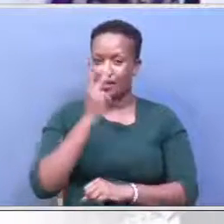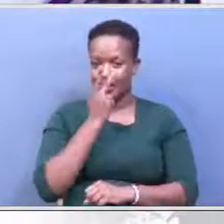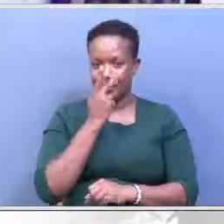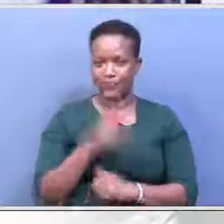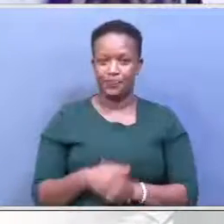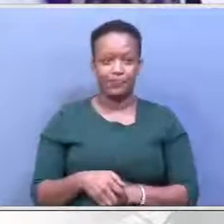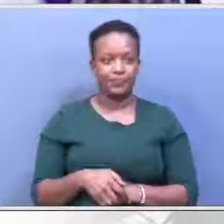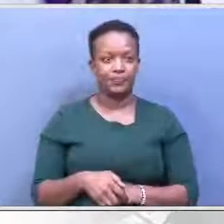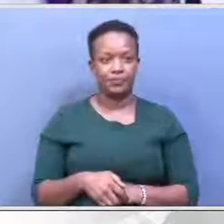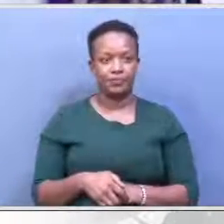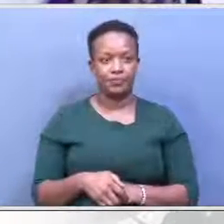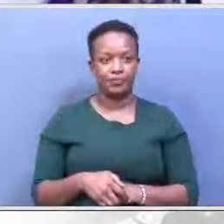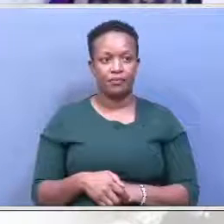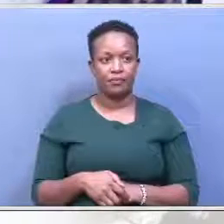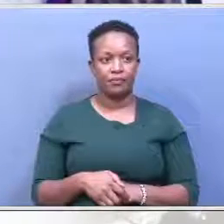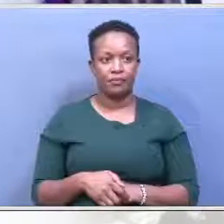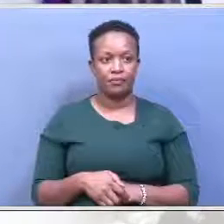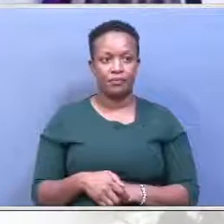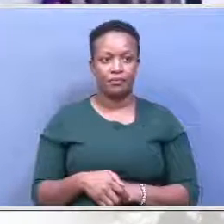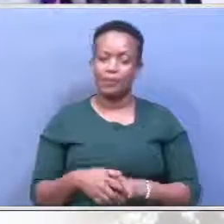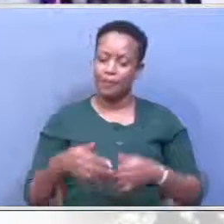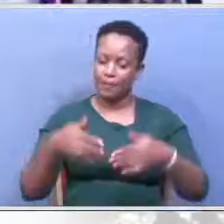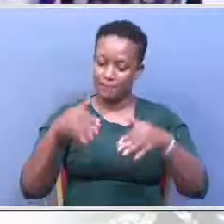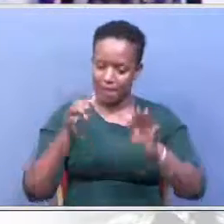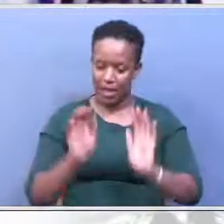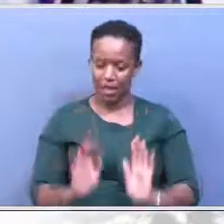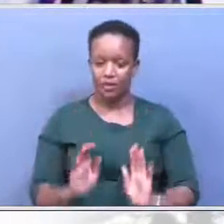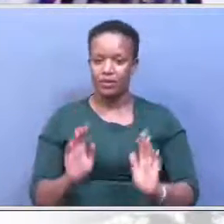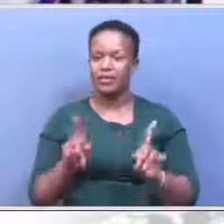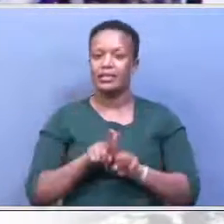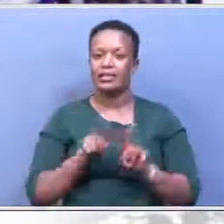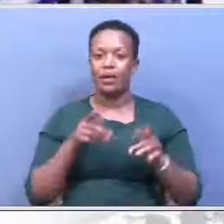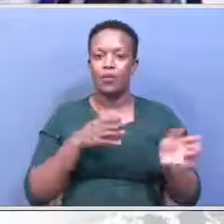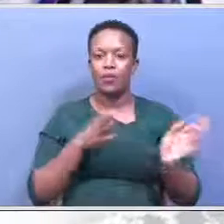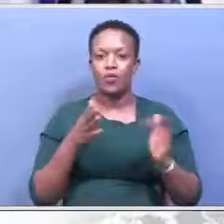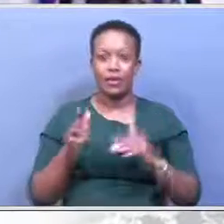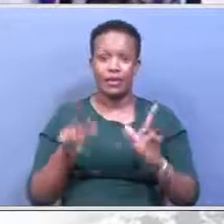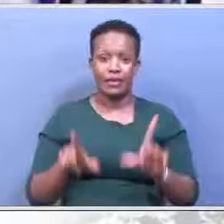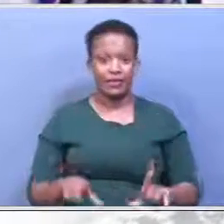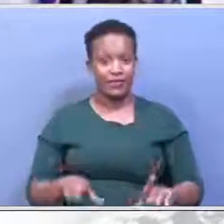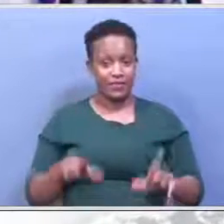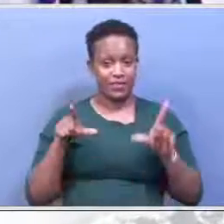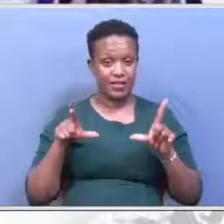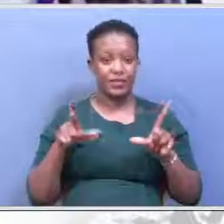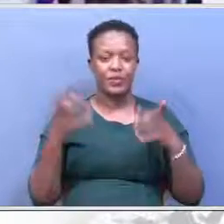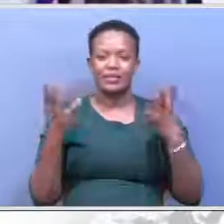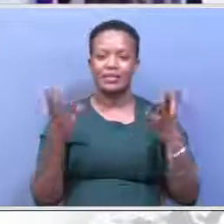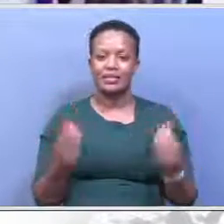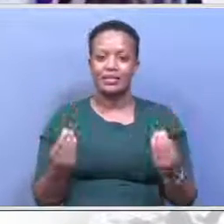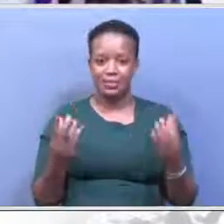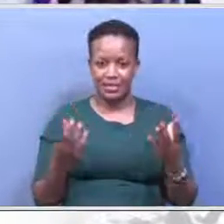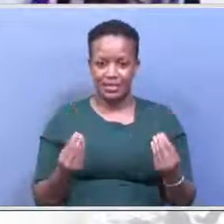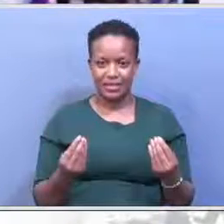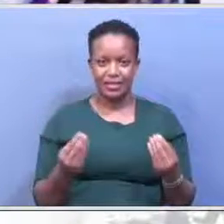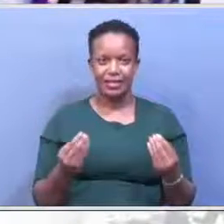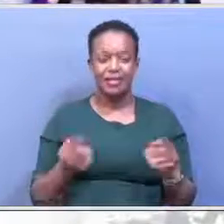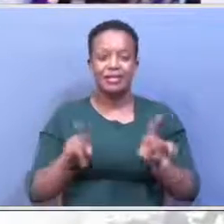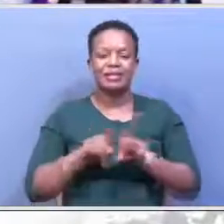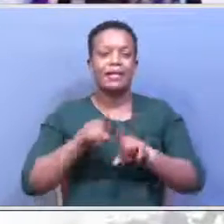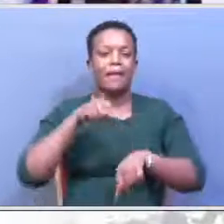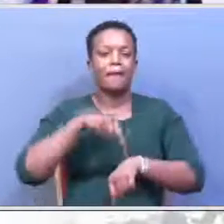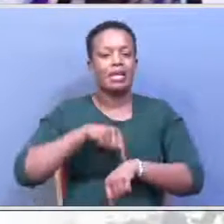that he be sent off in the same way he lived, with the simplicity and at the same